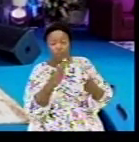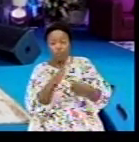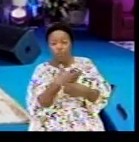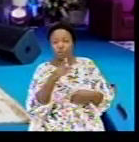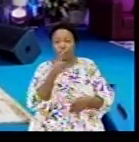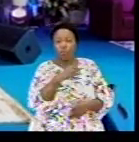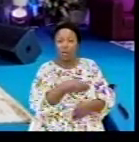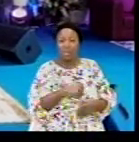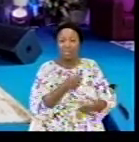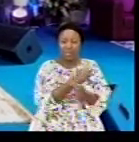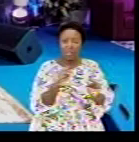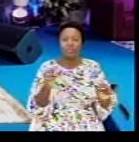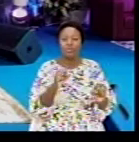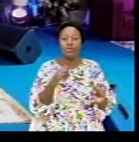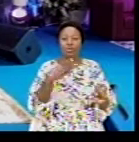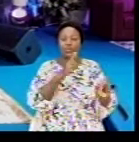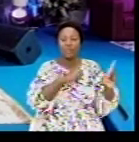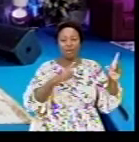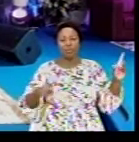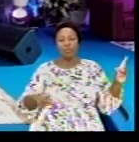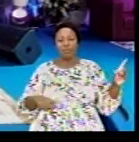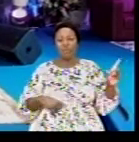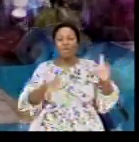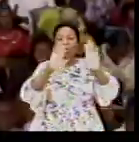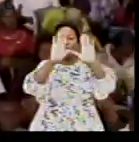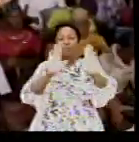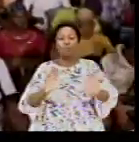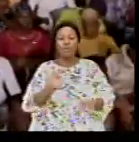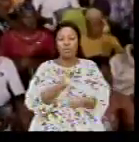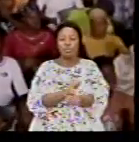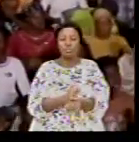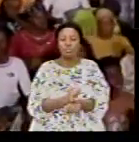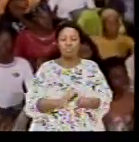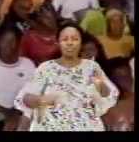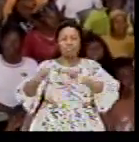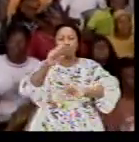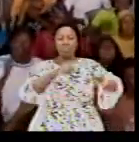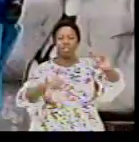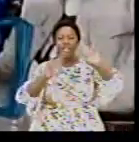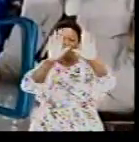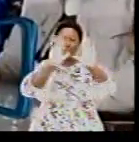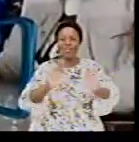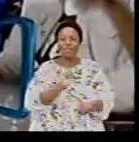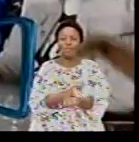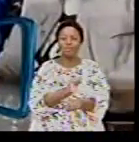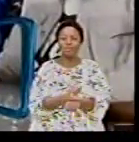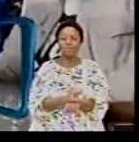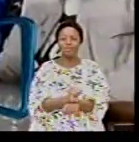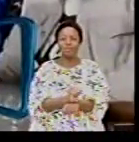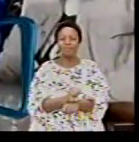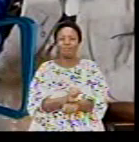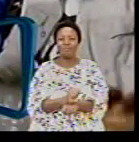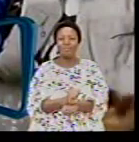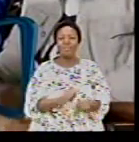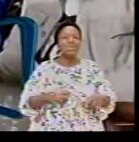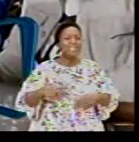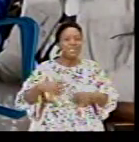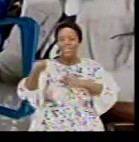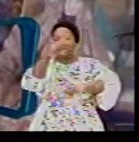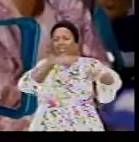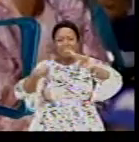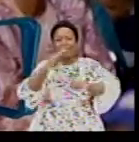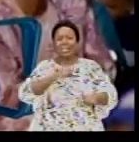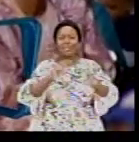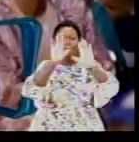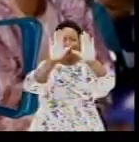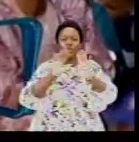the salvation of the Lord. Miracle. Somebody shout miracle. Miracle. Miracle. Somebody shout